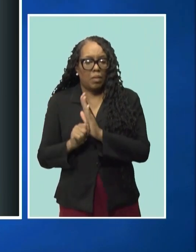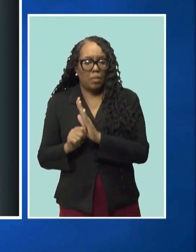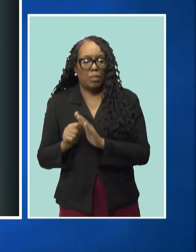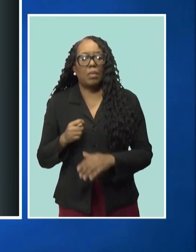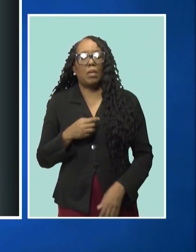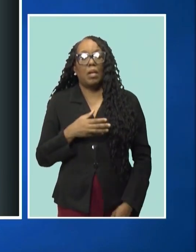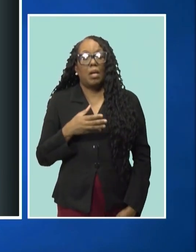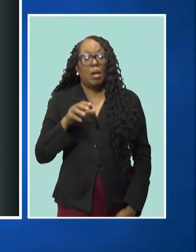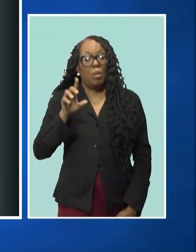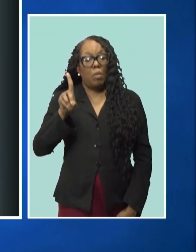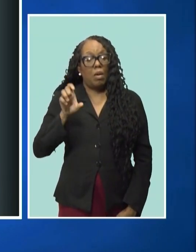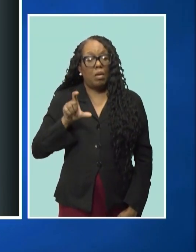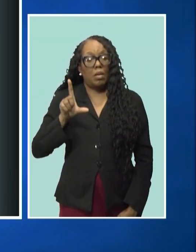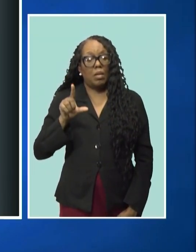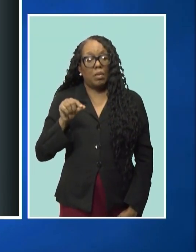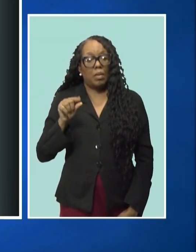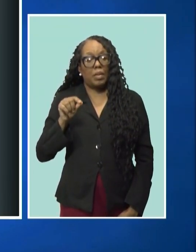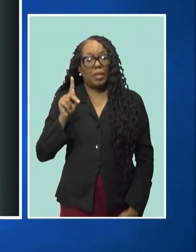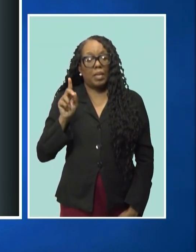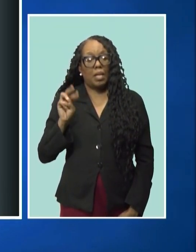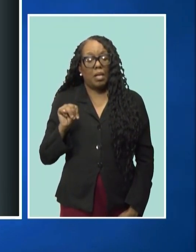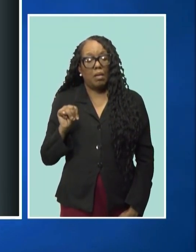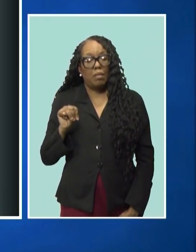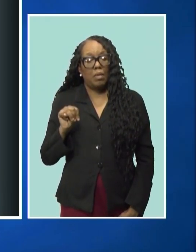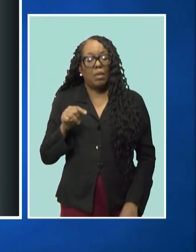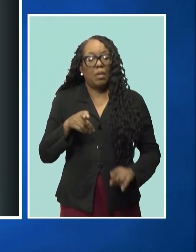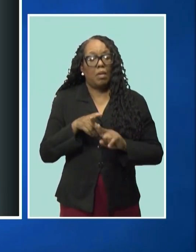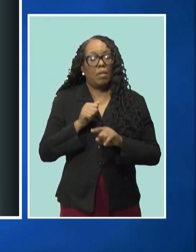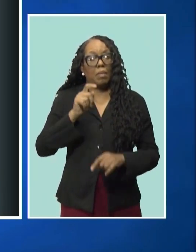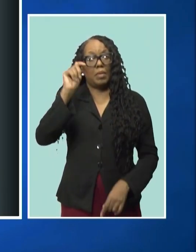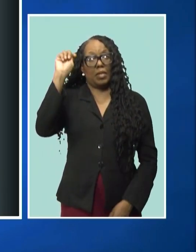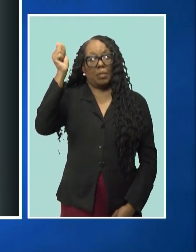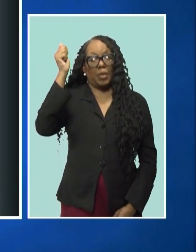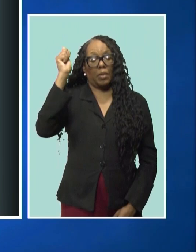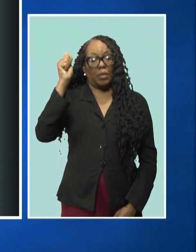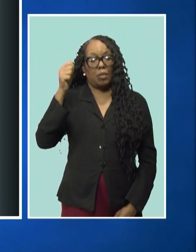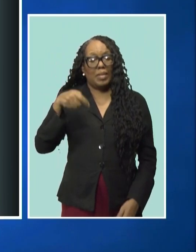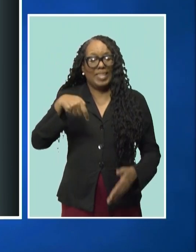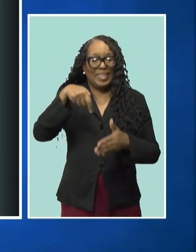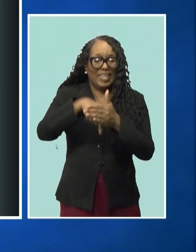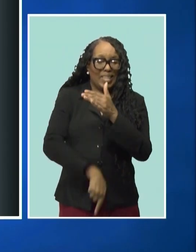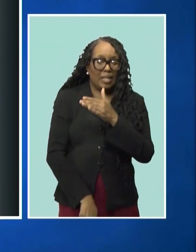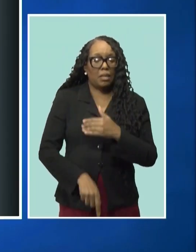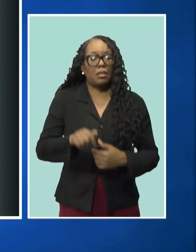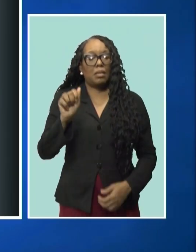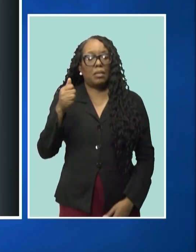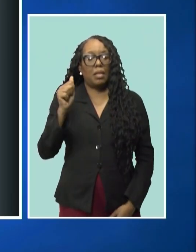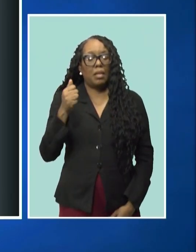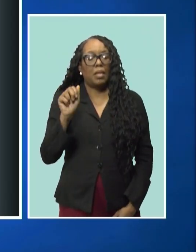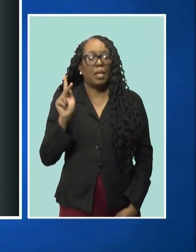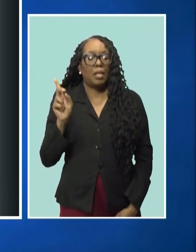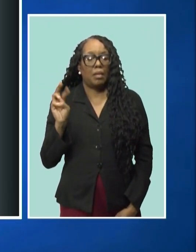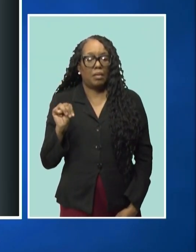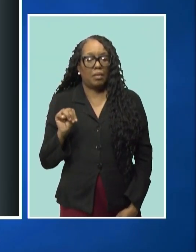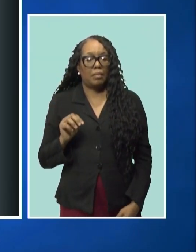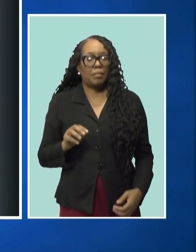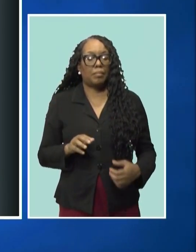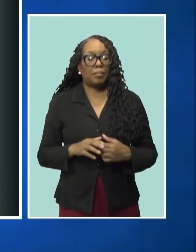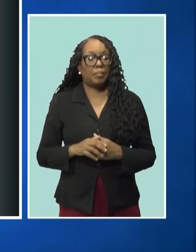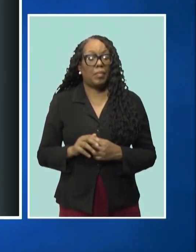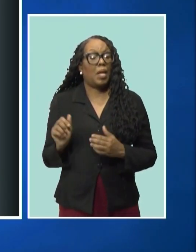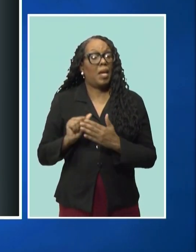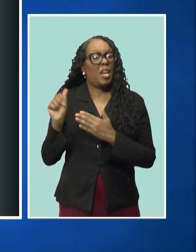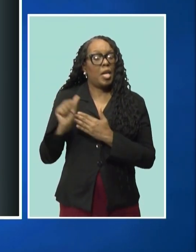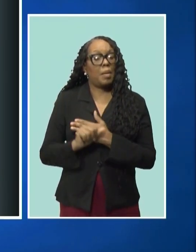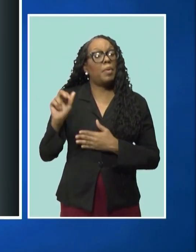120 kilometers off Scarborough, Tobago. It struck at a depth of 10 kilometers. On April the 3rd, a moderate quake